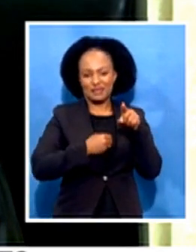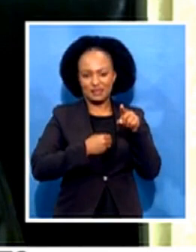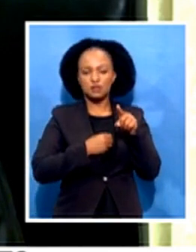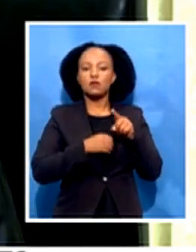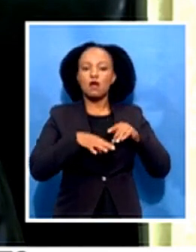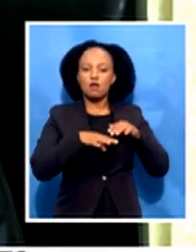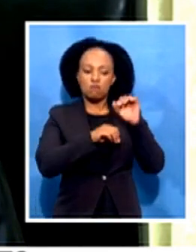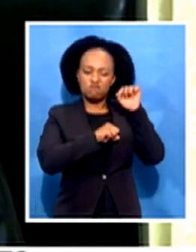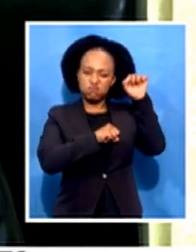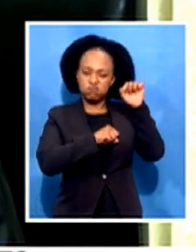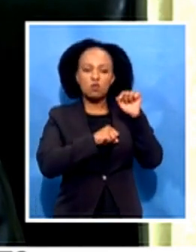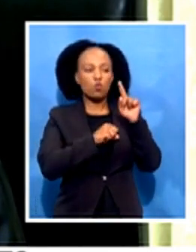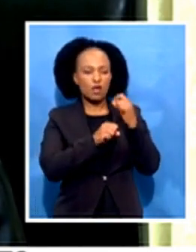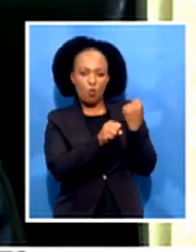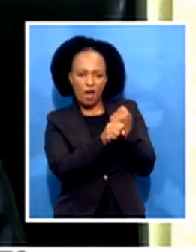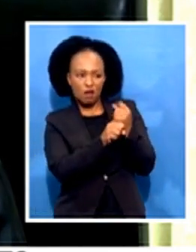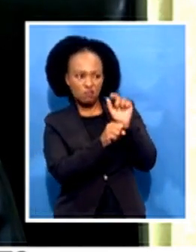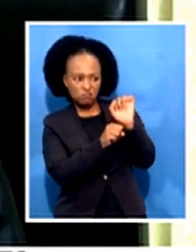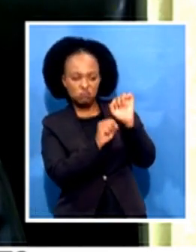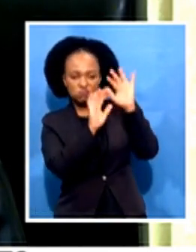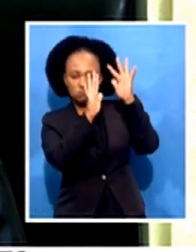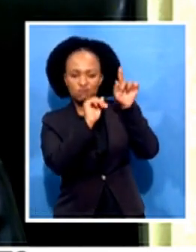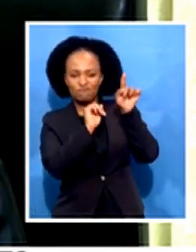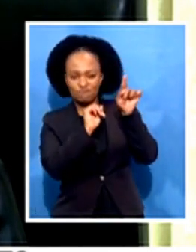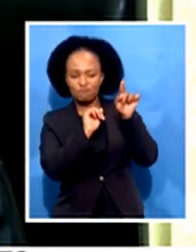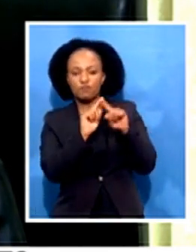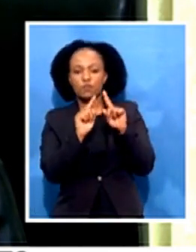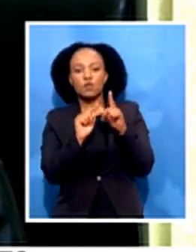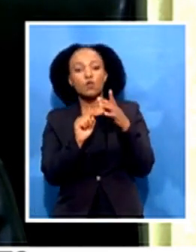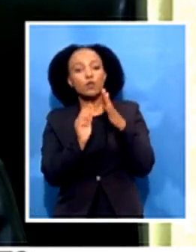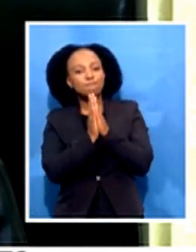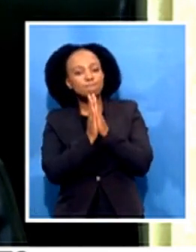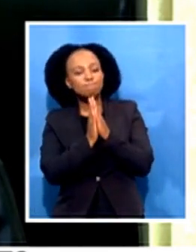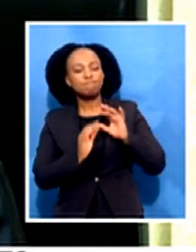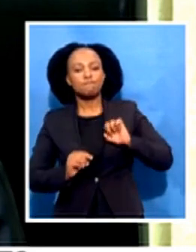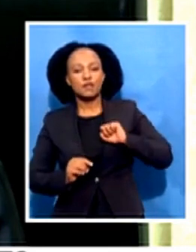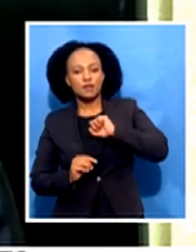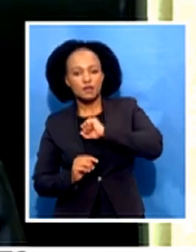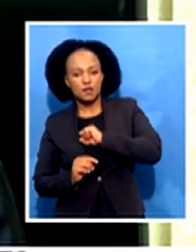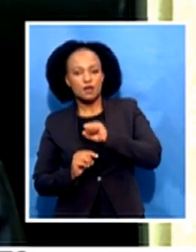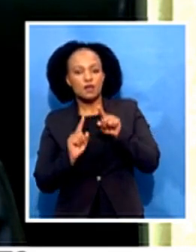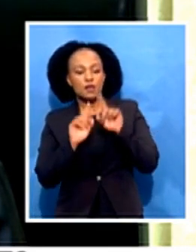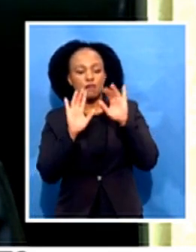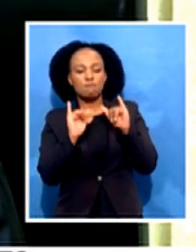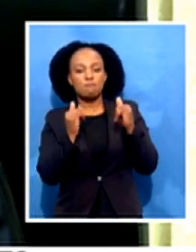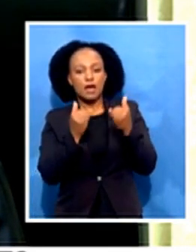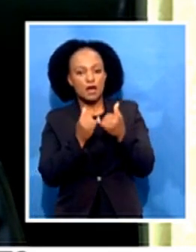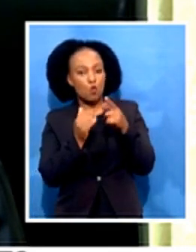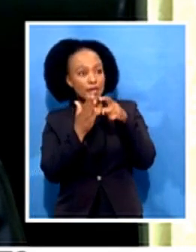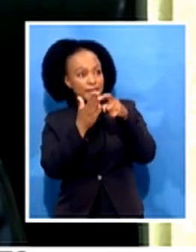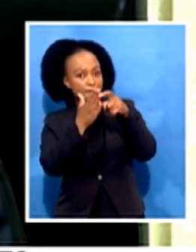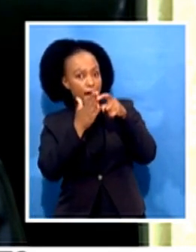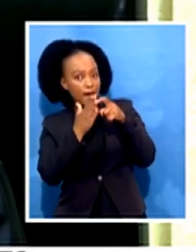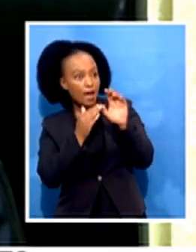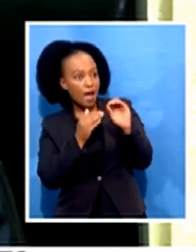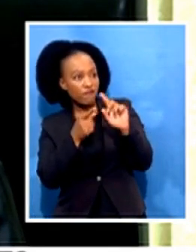We call on our employers to accede to the fair and legitimate demand of these workers. On